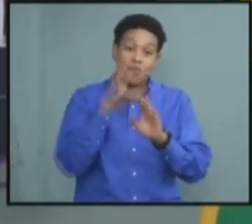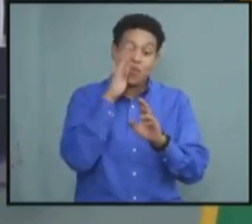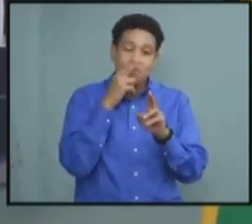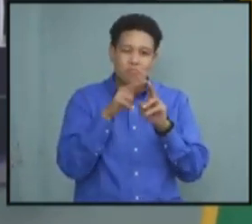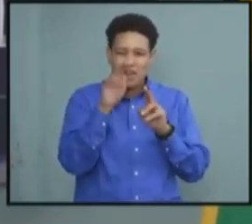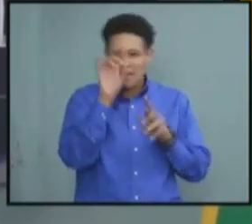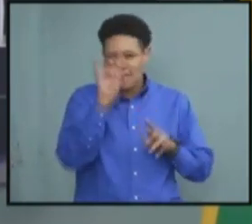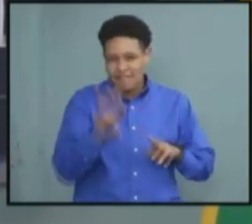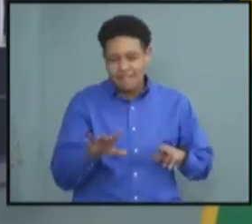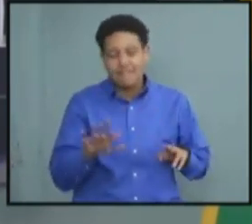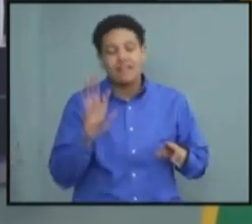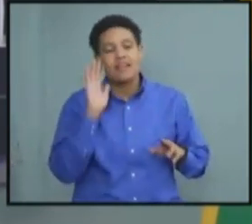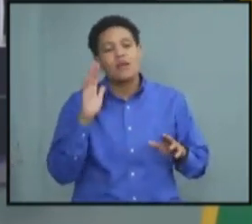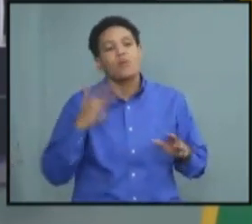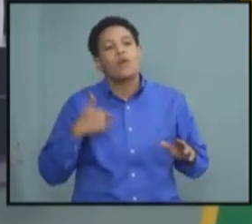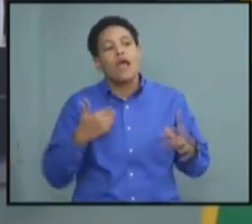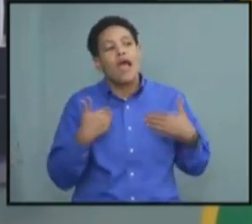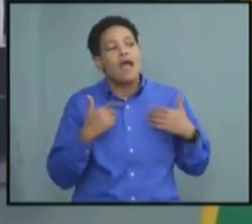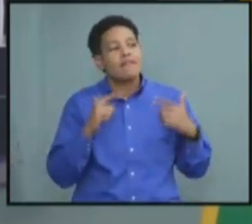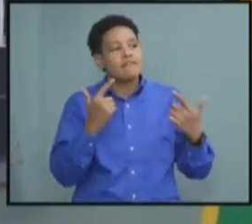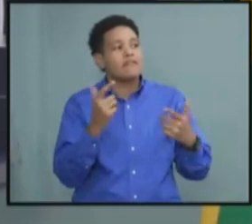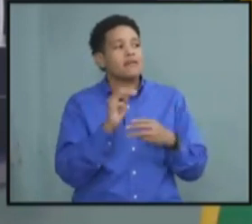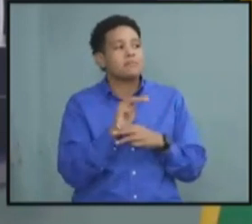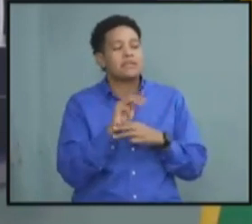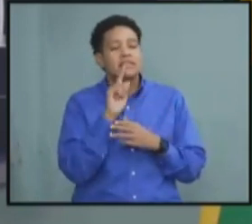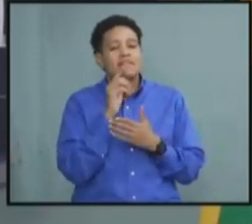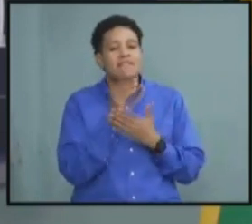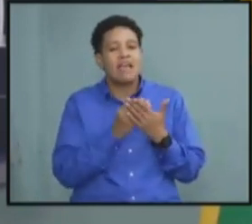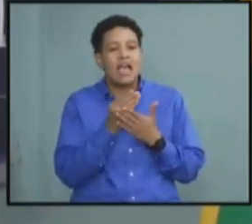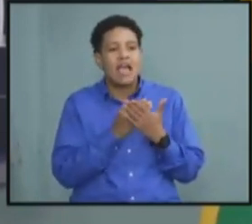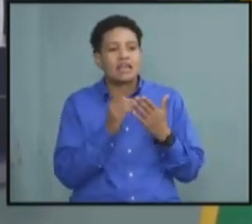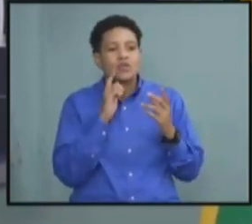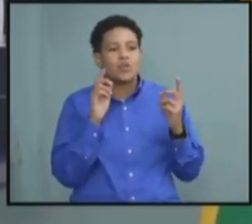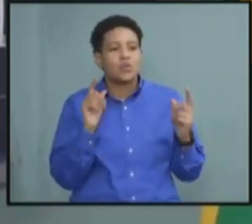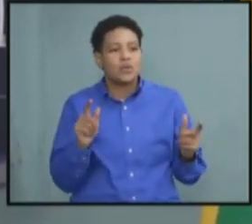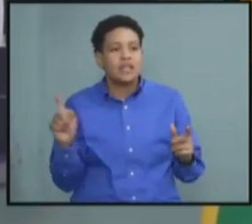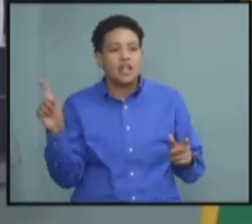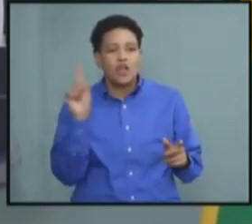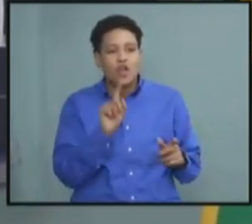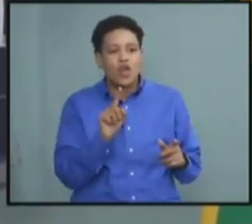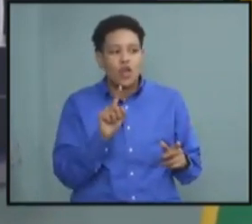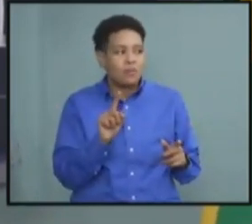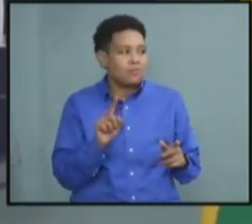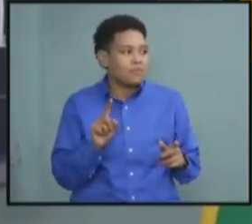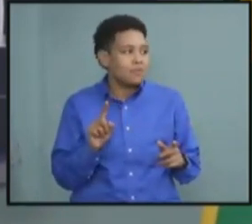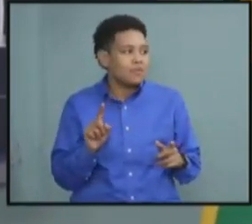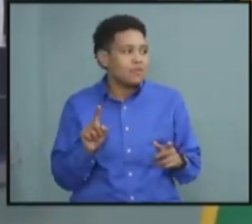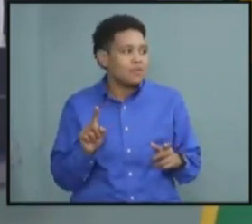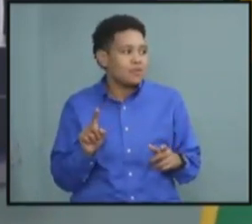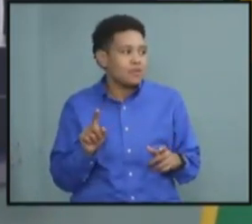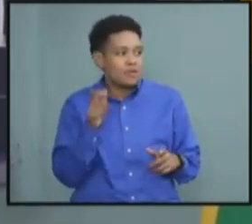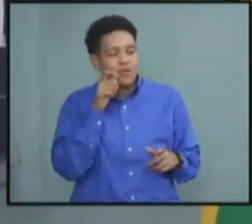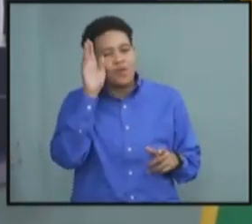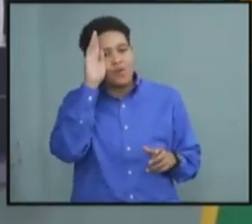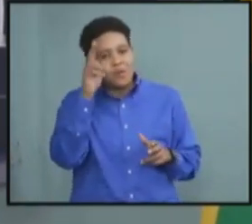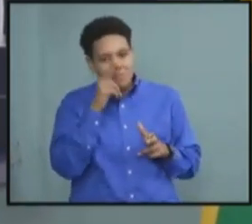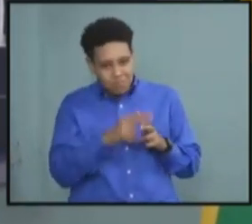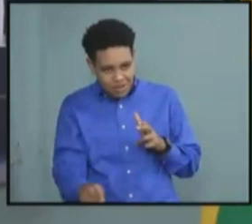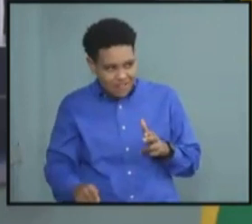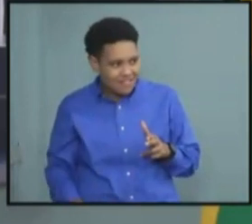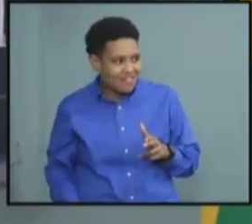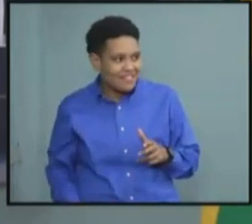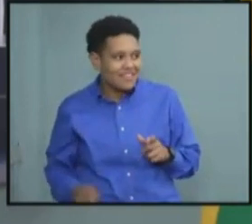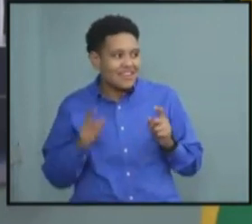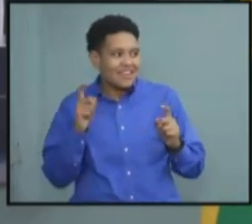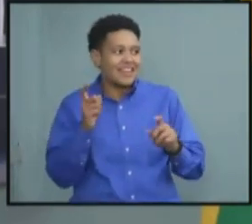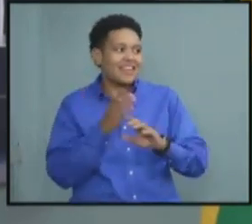brief. Then we'll have the Minister of Finance to quickly come after, who will be brief, to give